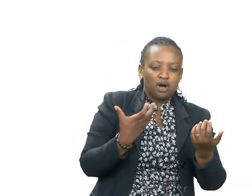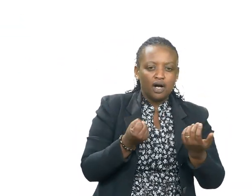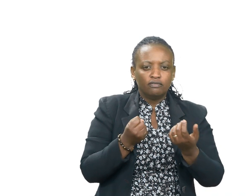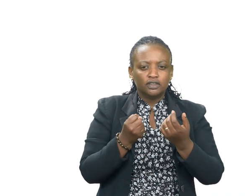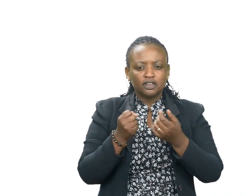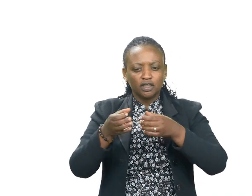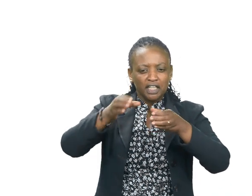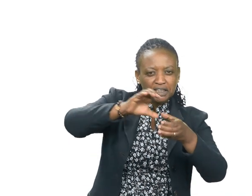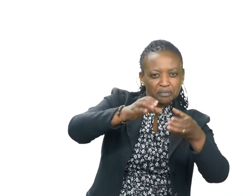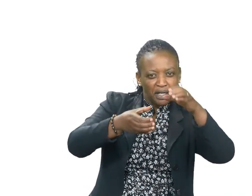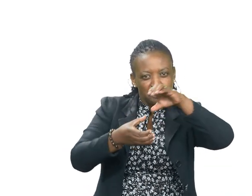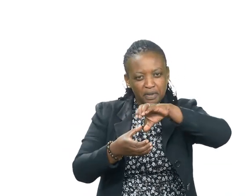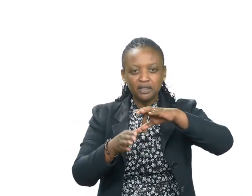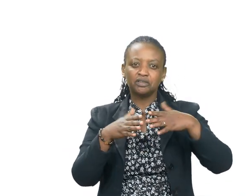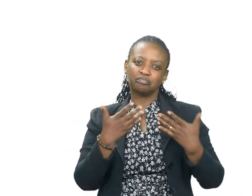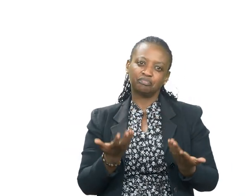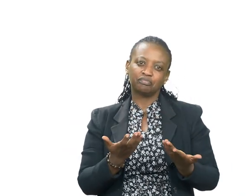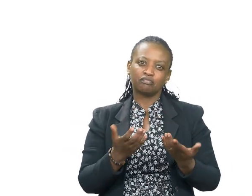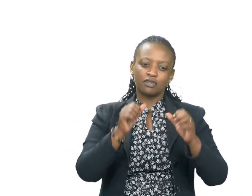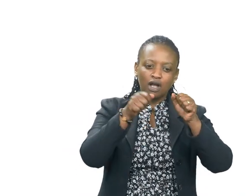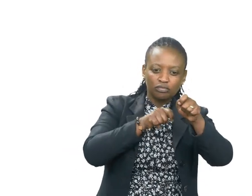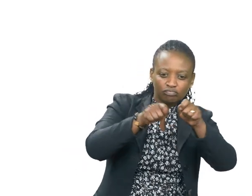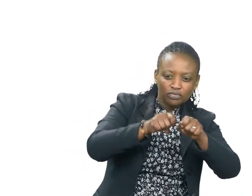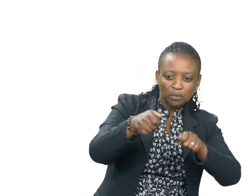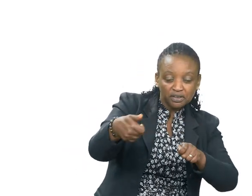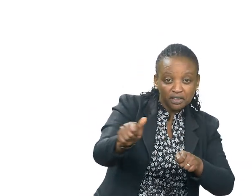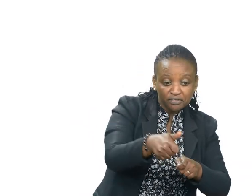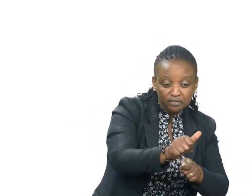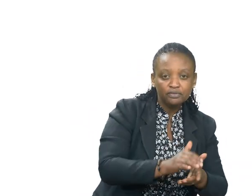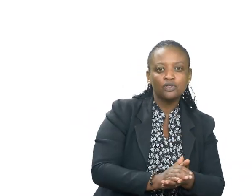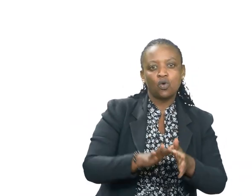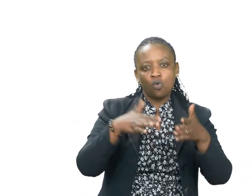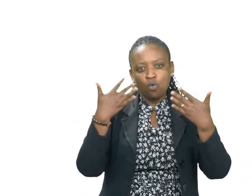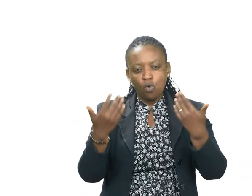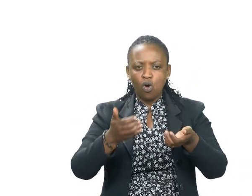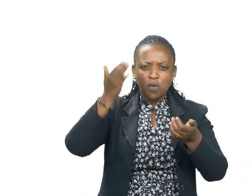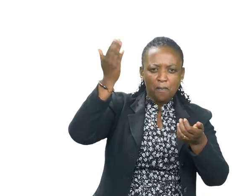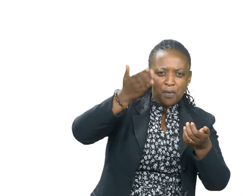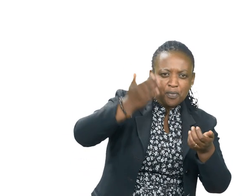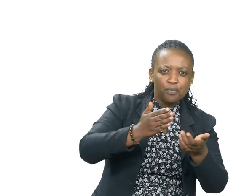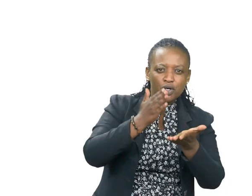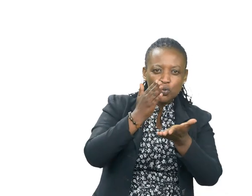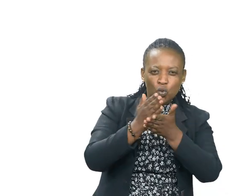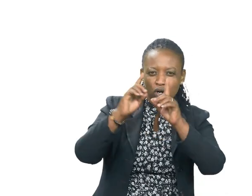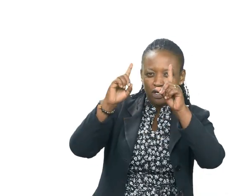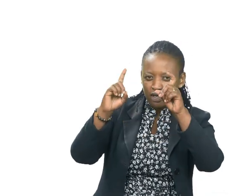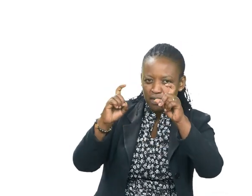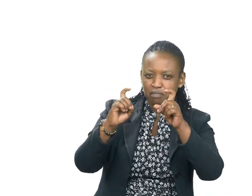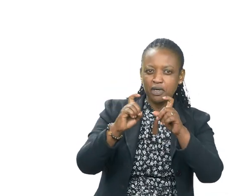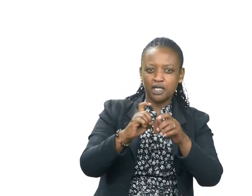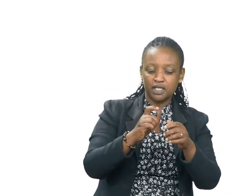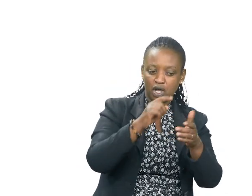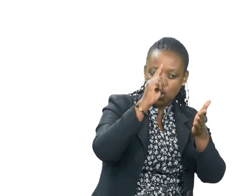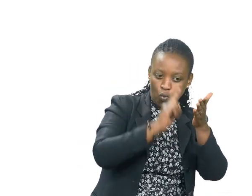by having an experiment being conducted, by presenting the real